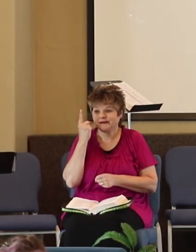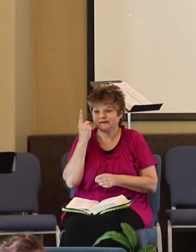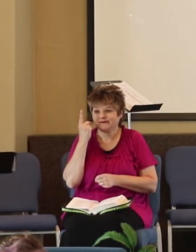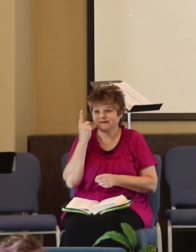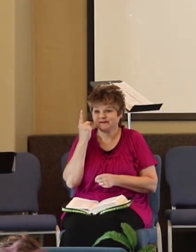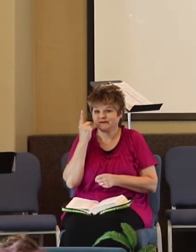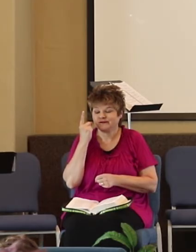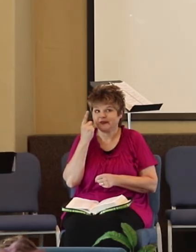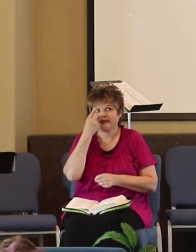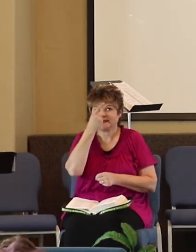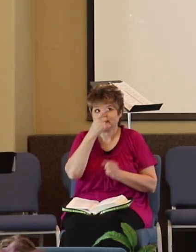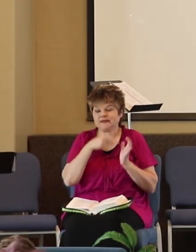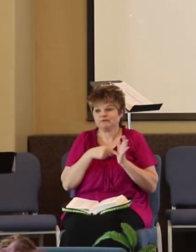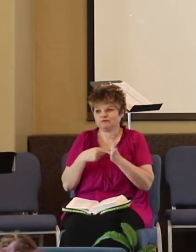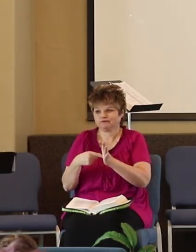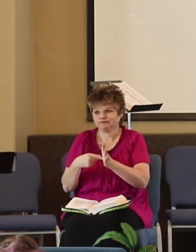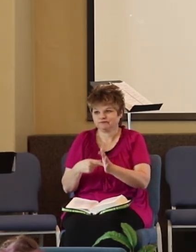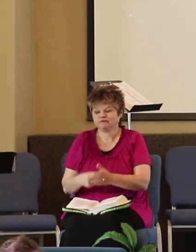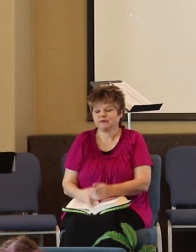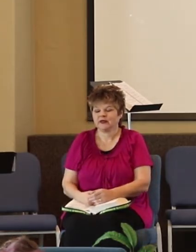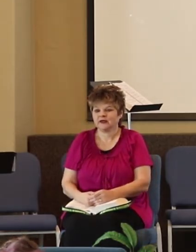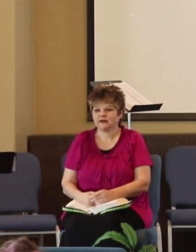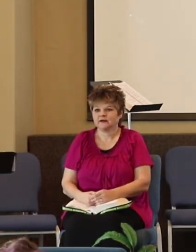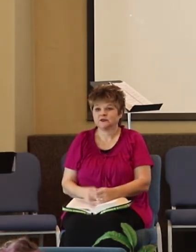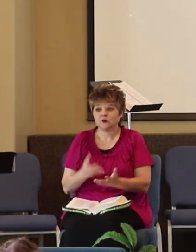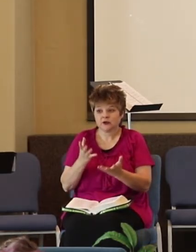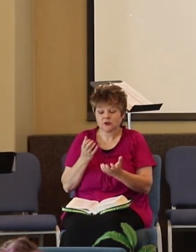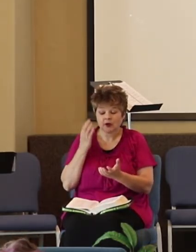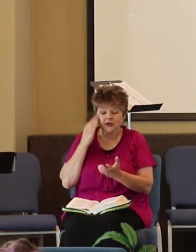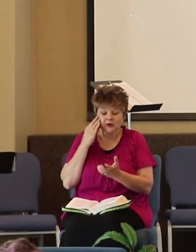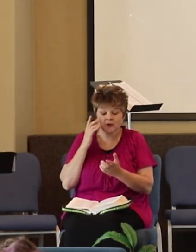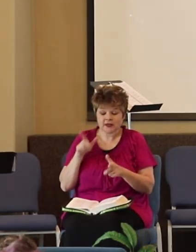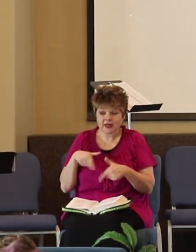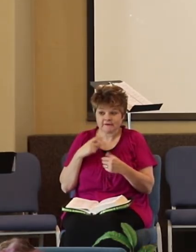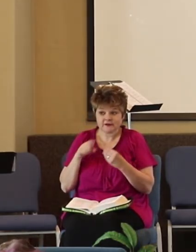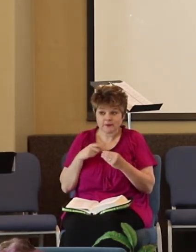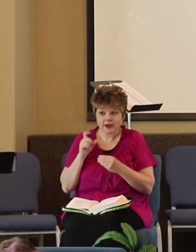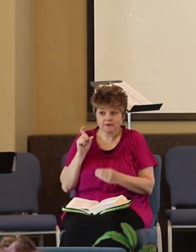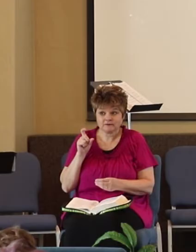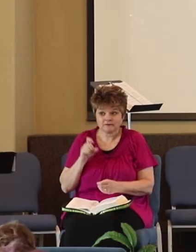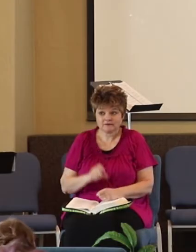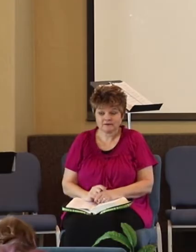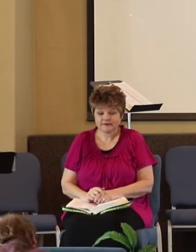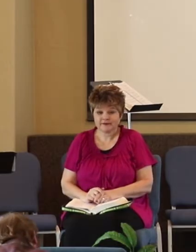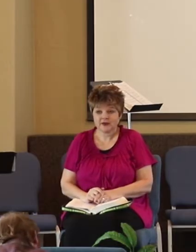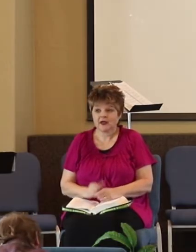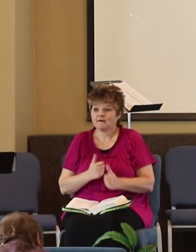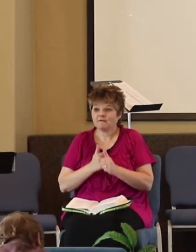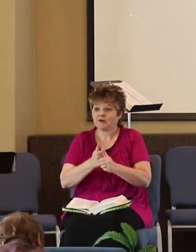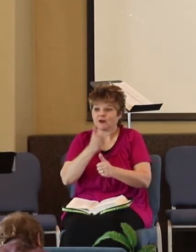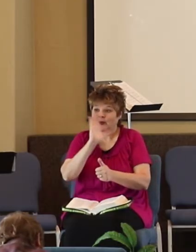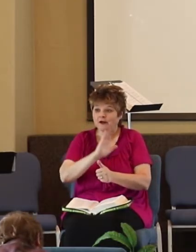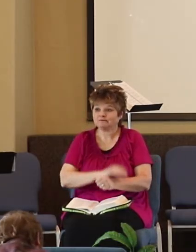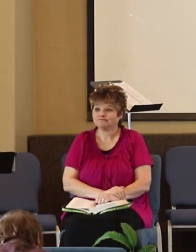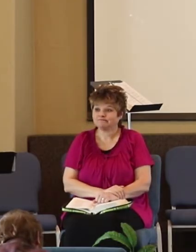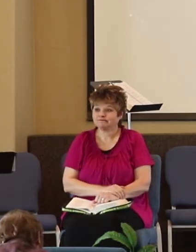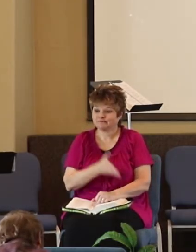understanding as he reveals it. So do you want to know what life is all about? Follow God.